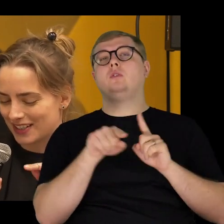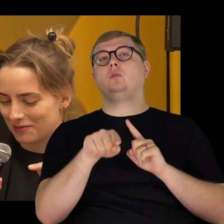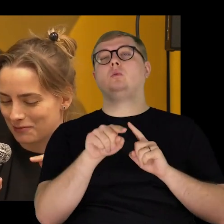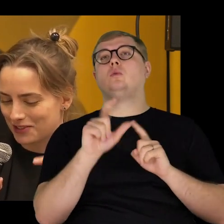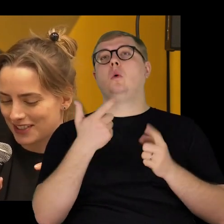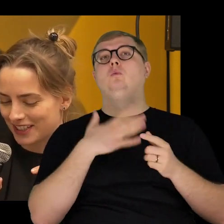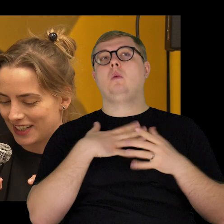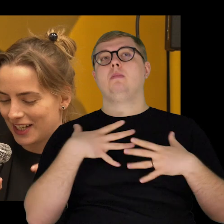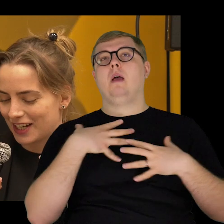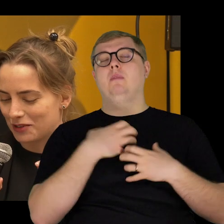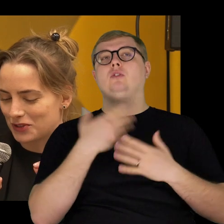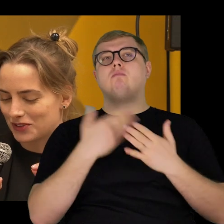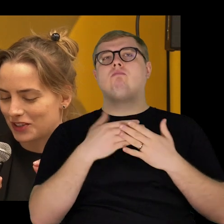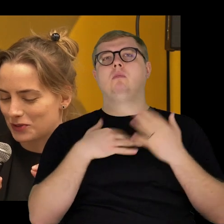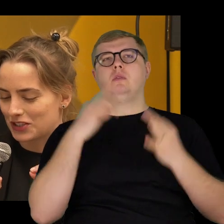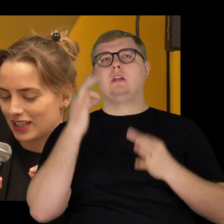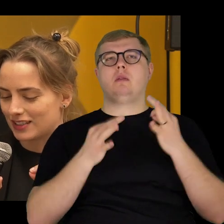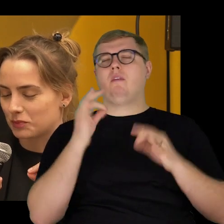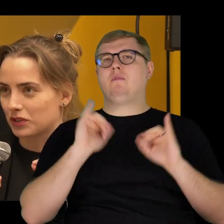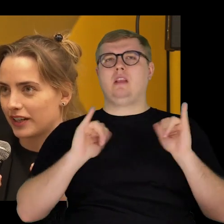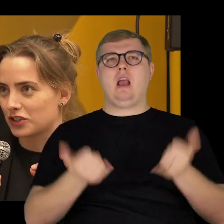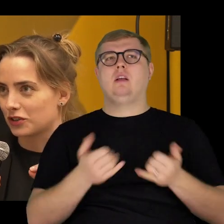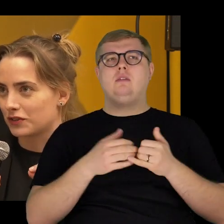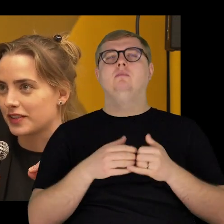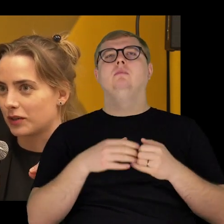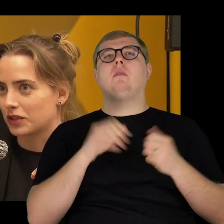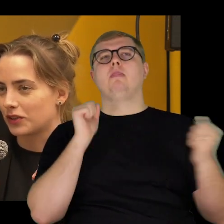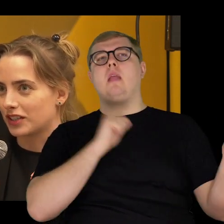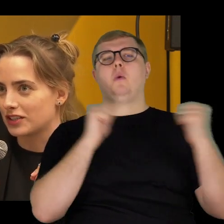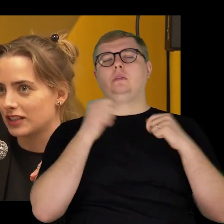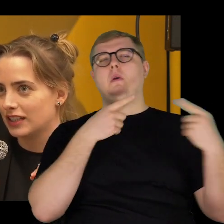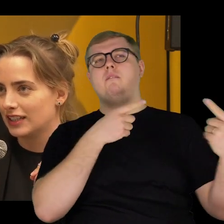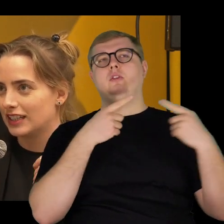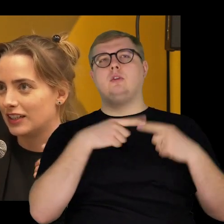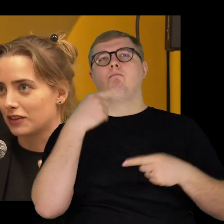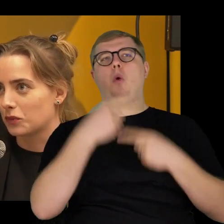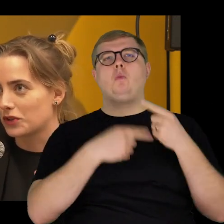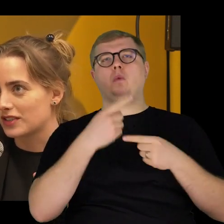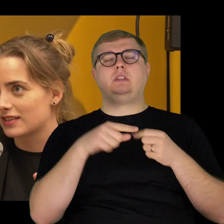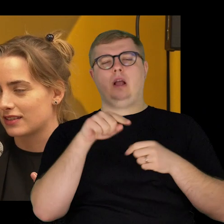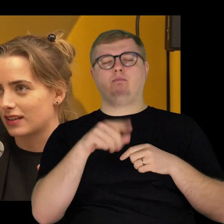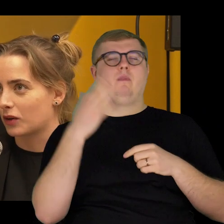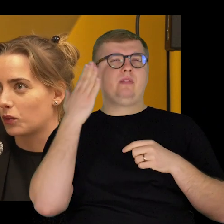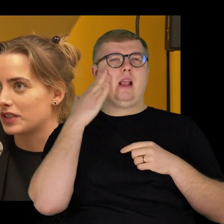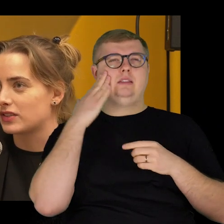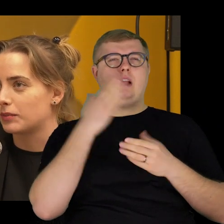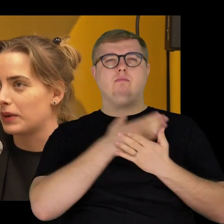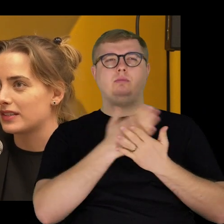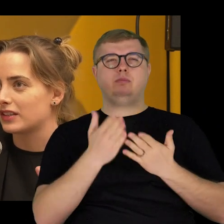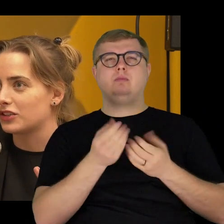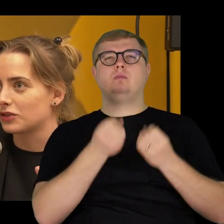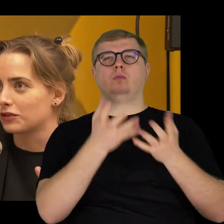because I wonder, how do you negotiate the production of this hybrid knowledge? In other words, like, what is